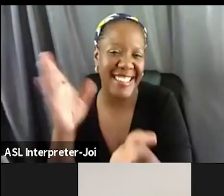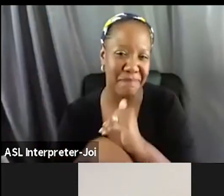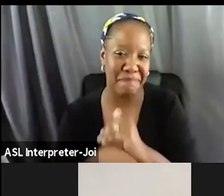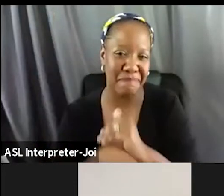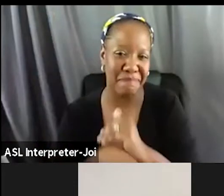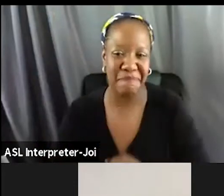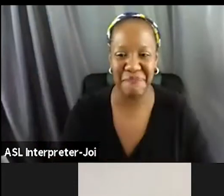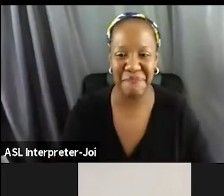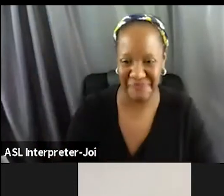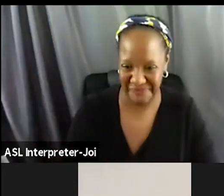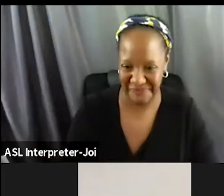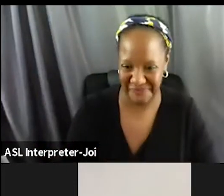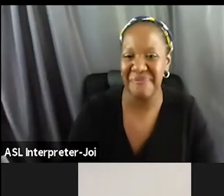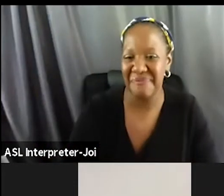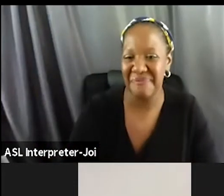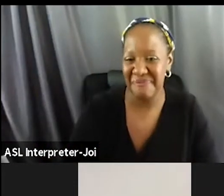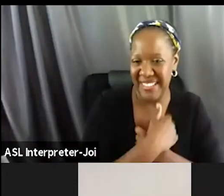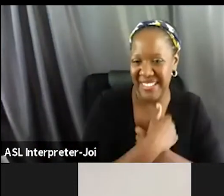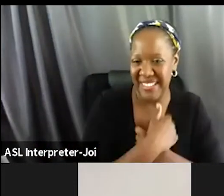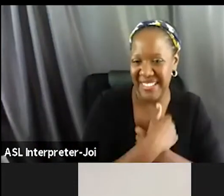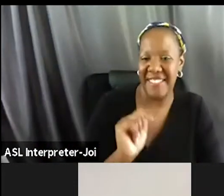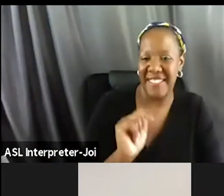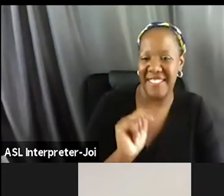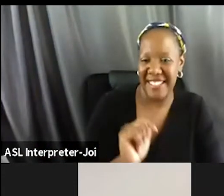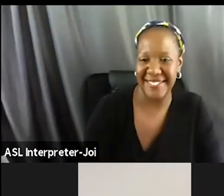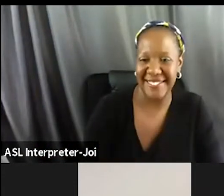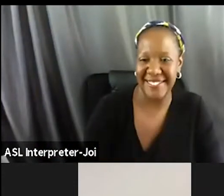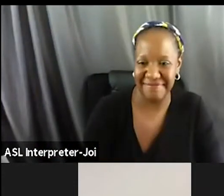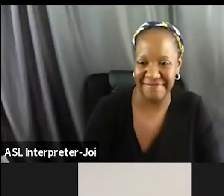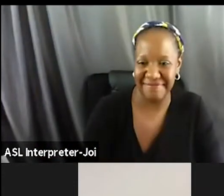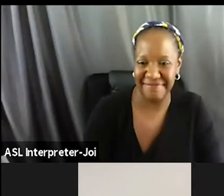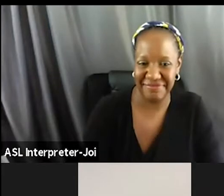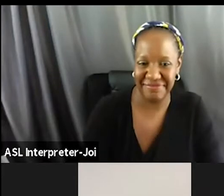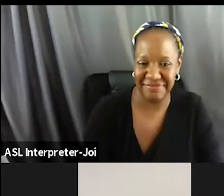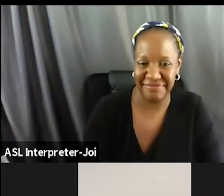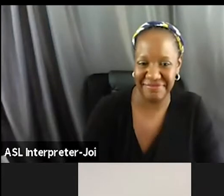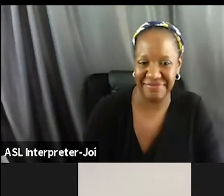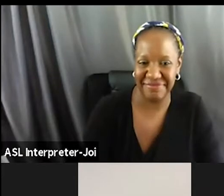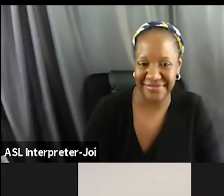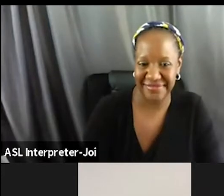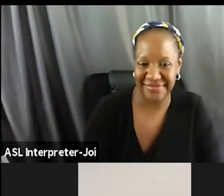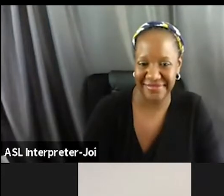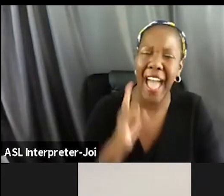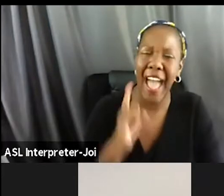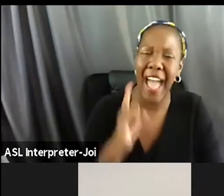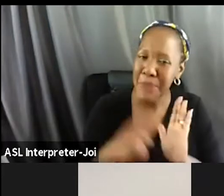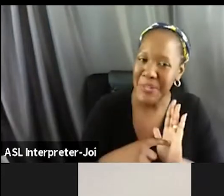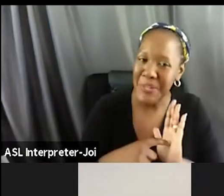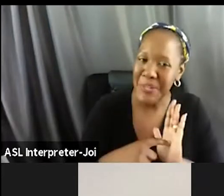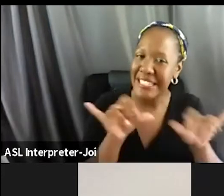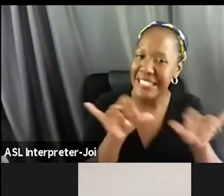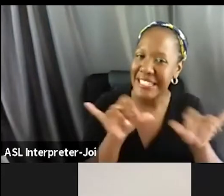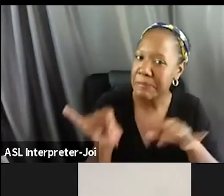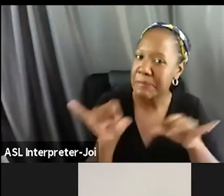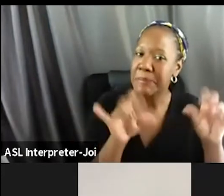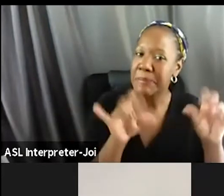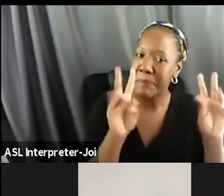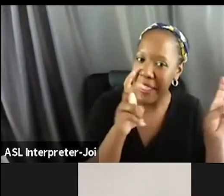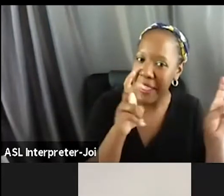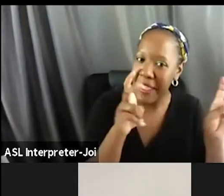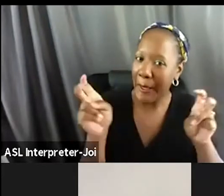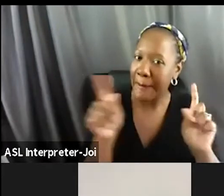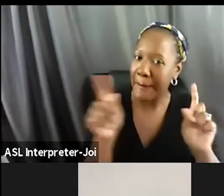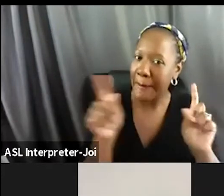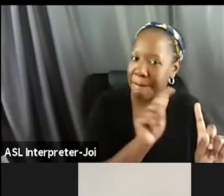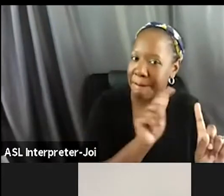I love it. I love it. So I love it. I'm getting a bit of a theme kind of a thing from the three of you, what you shared a little bit.